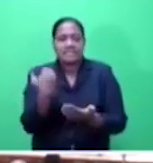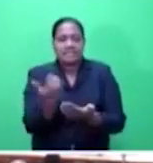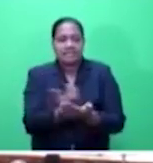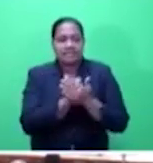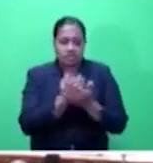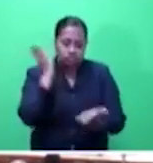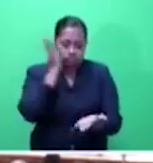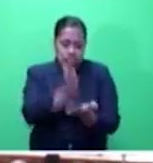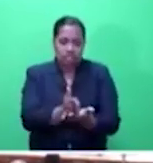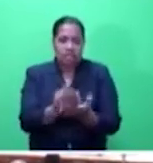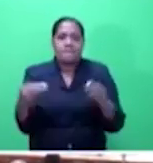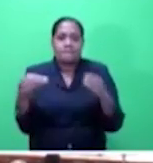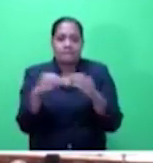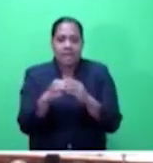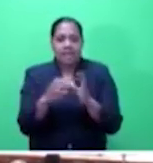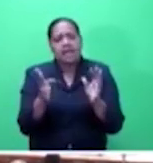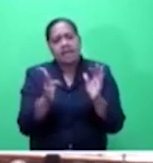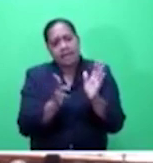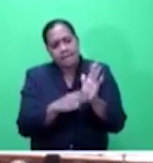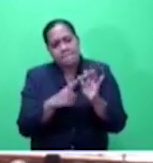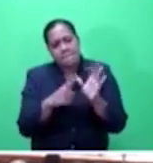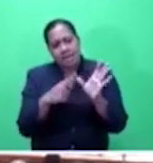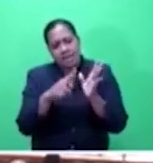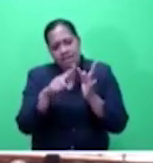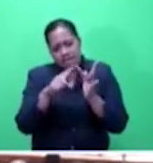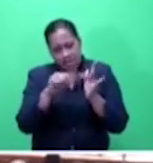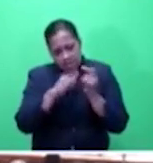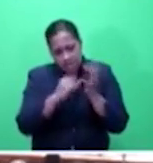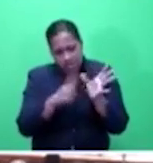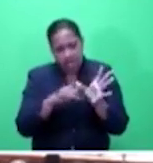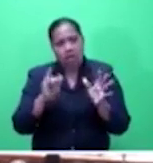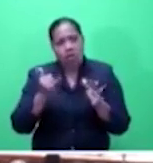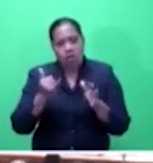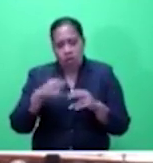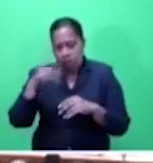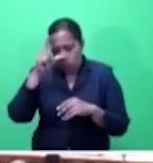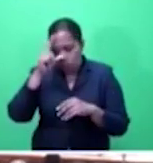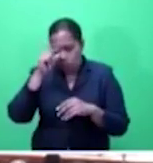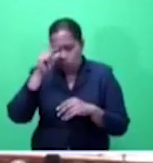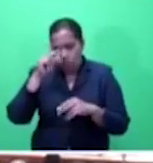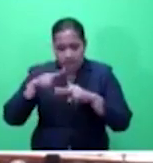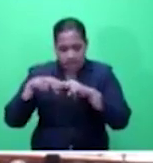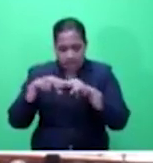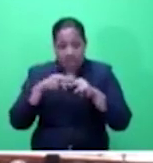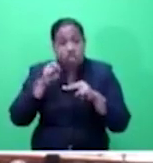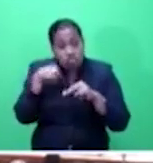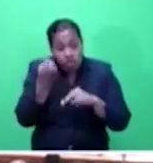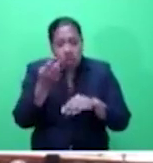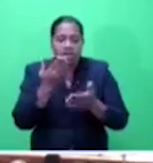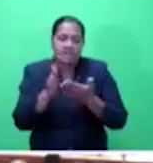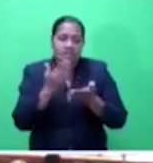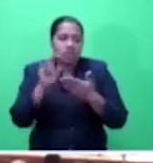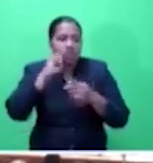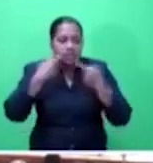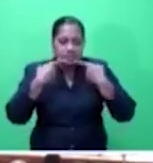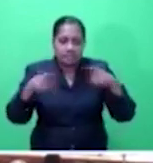your bank accounts, M-Pesa or through Post Fiji. FNPF will announce further details from tomorrow. Just as government